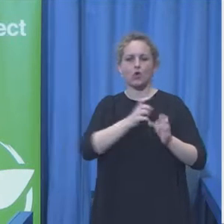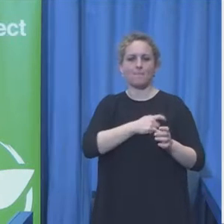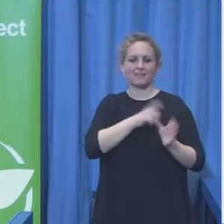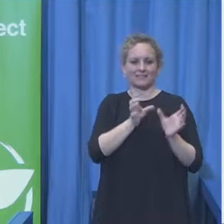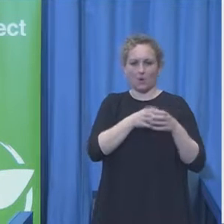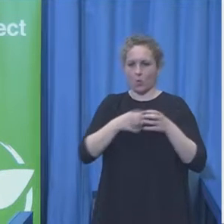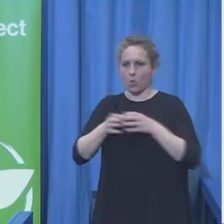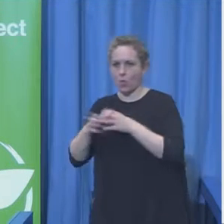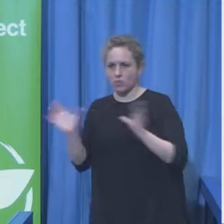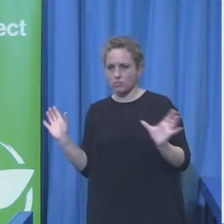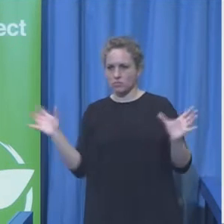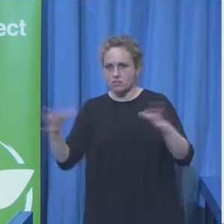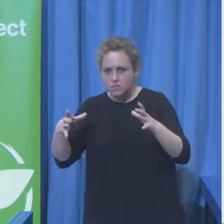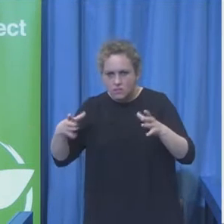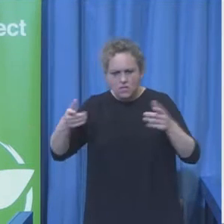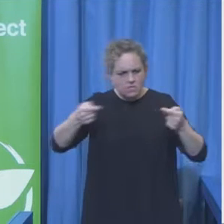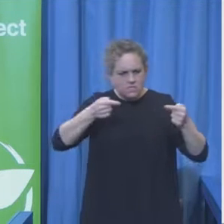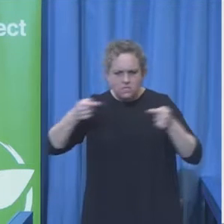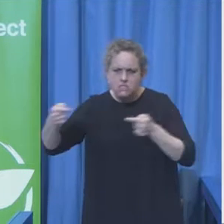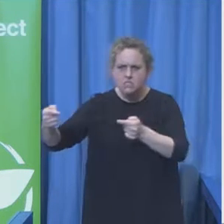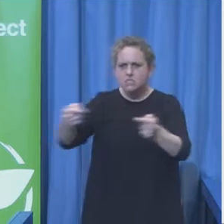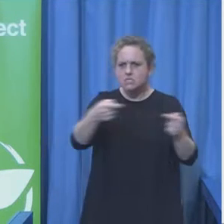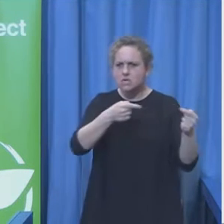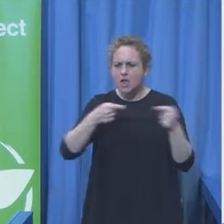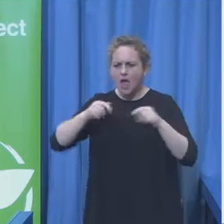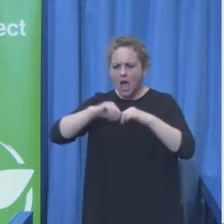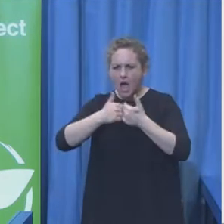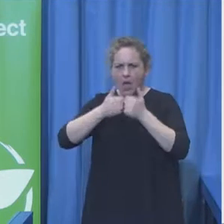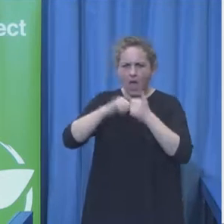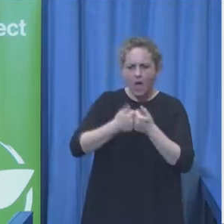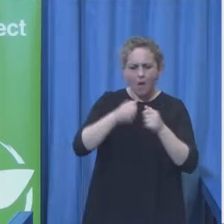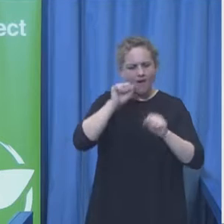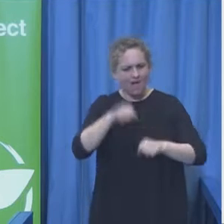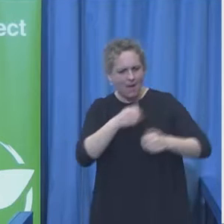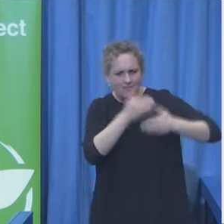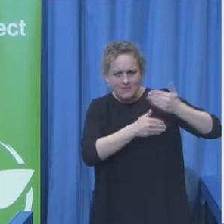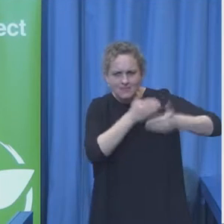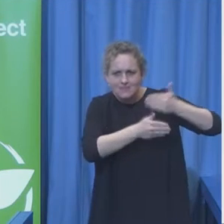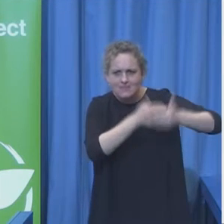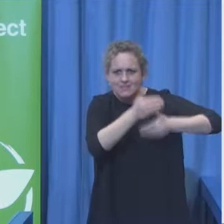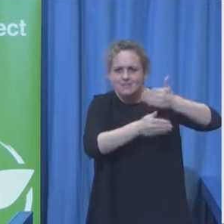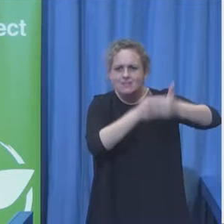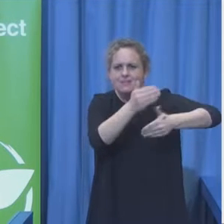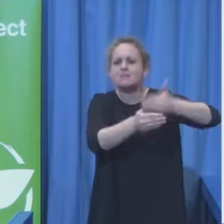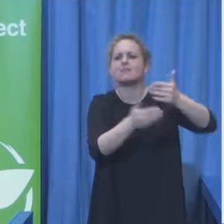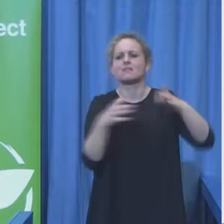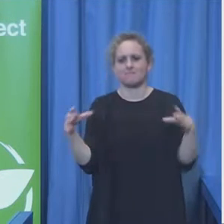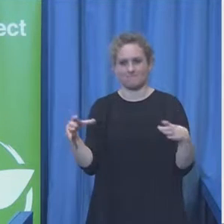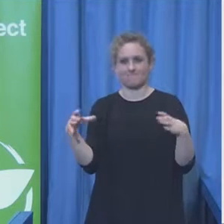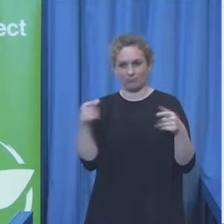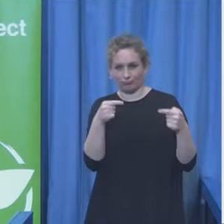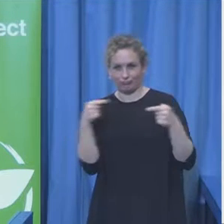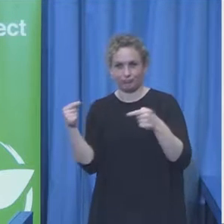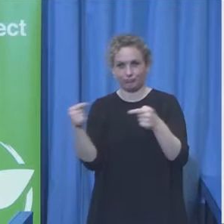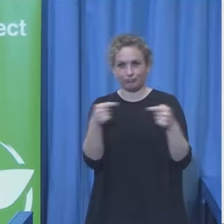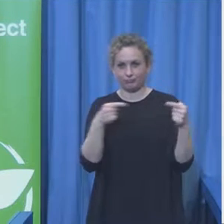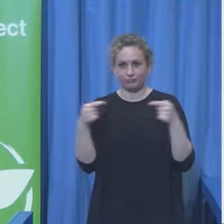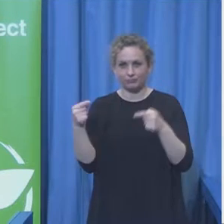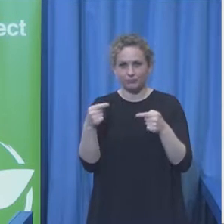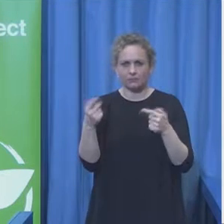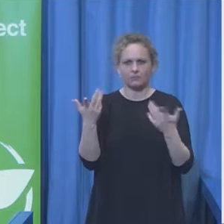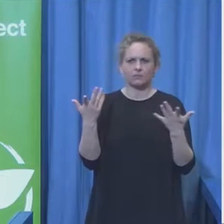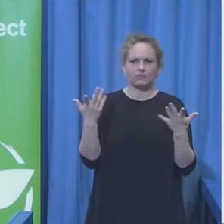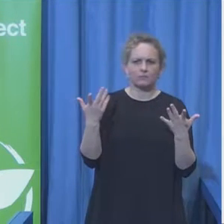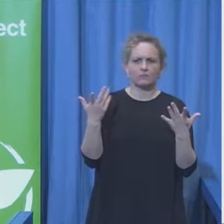discussion on how to strategies to reduce poverty among persons with disabilities, where of course employment, decent